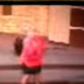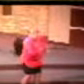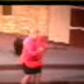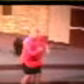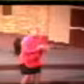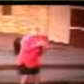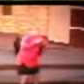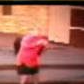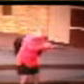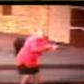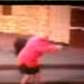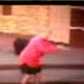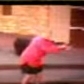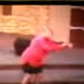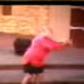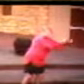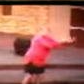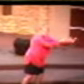him.